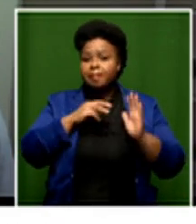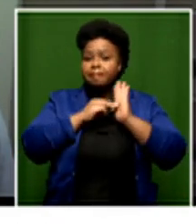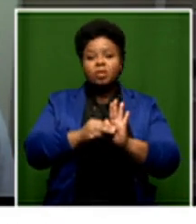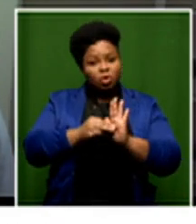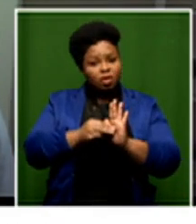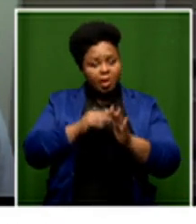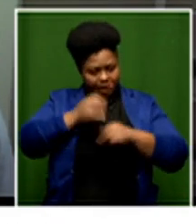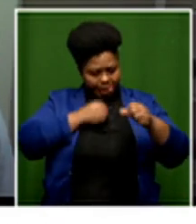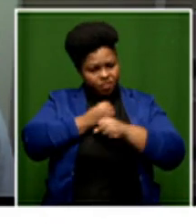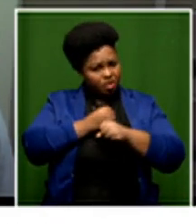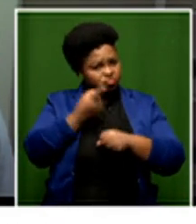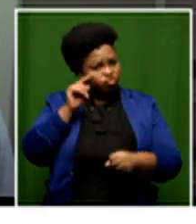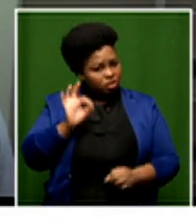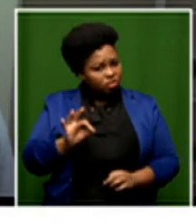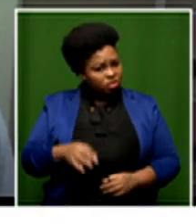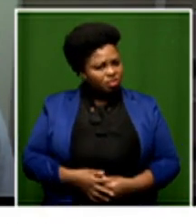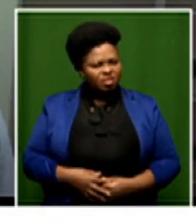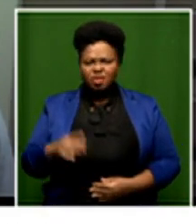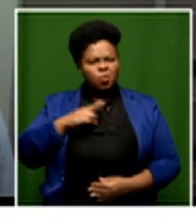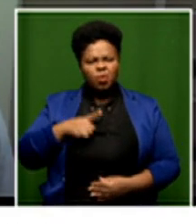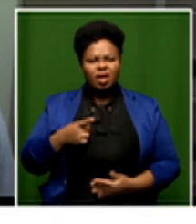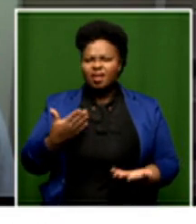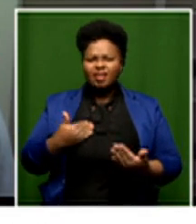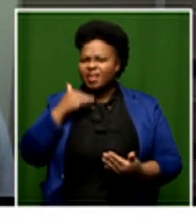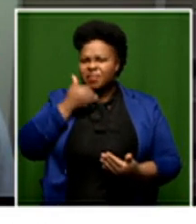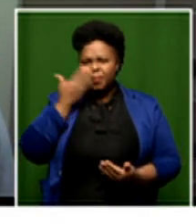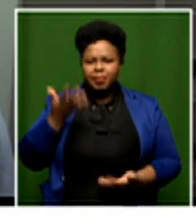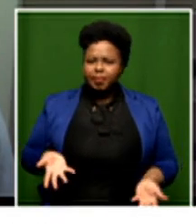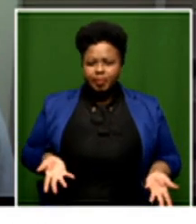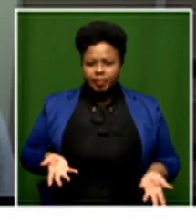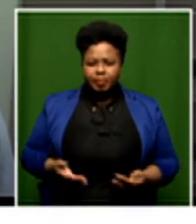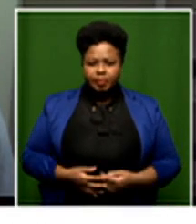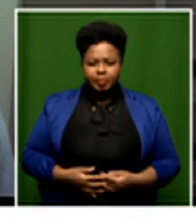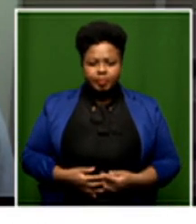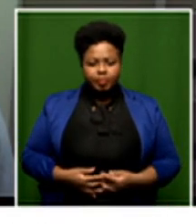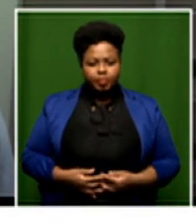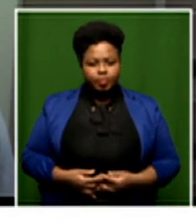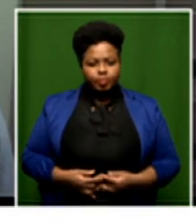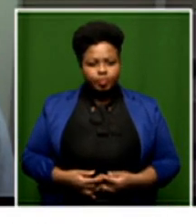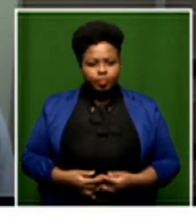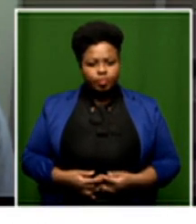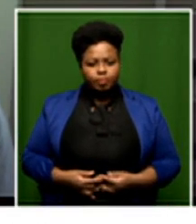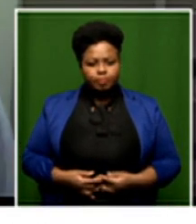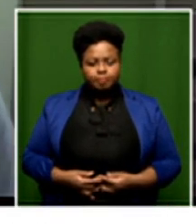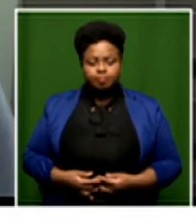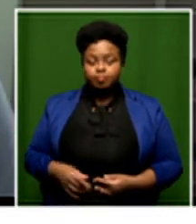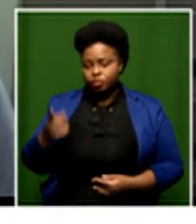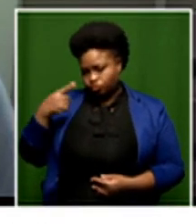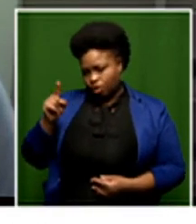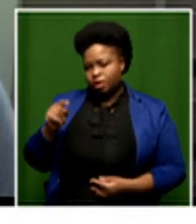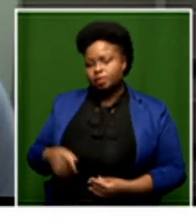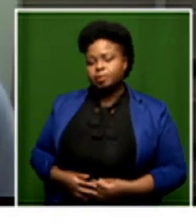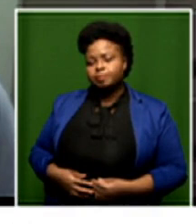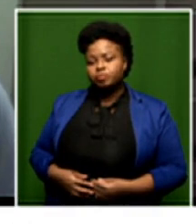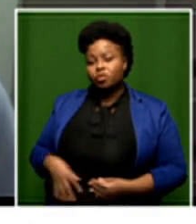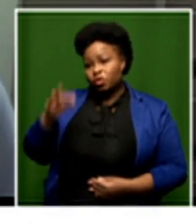vaccines annually. Is that correct? If so, why are we not procuring more of these flu vaccines? So that's right. In the